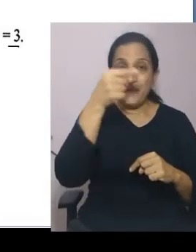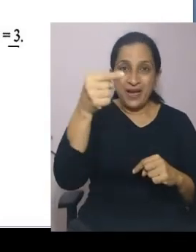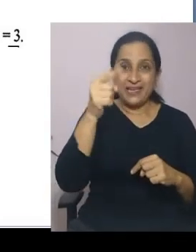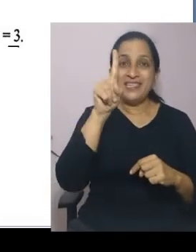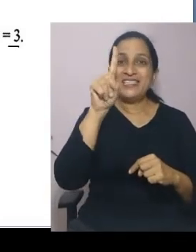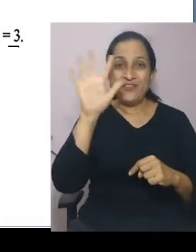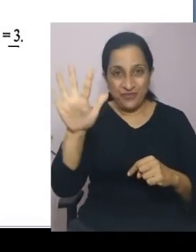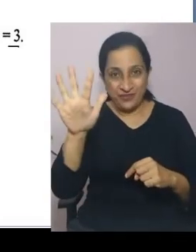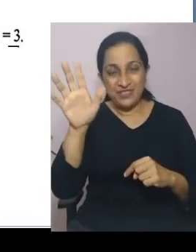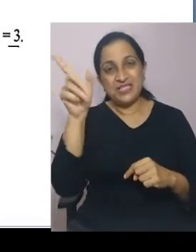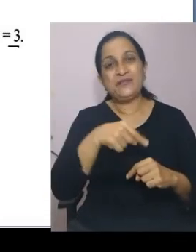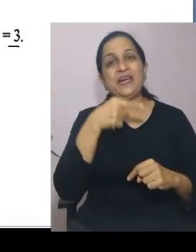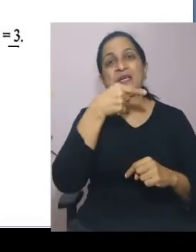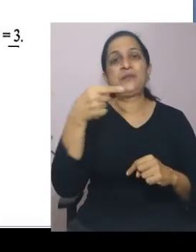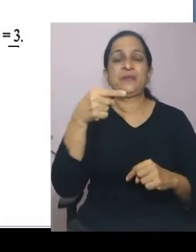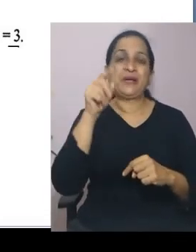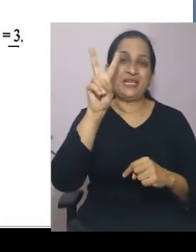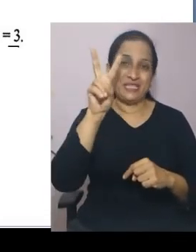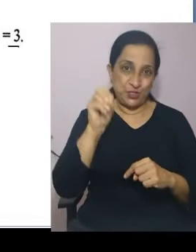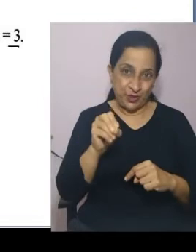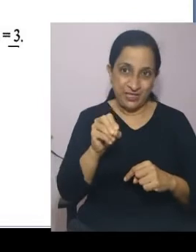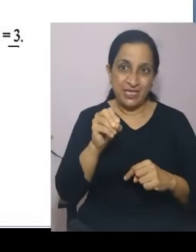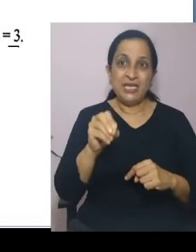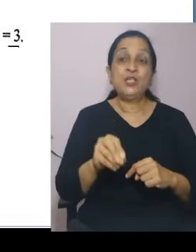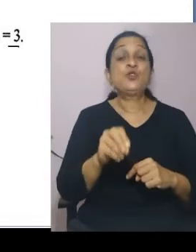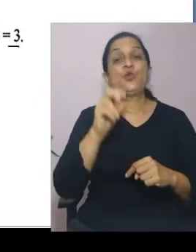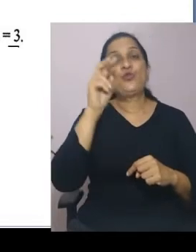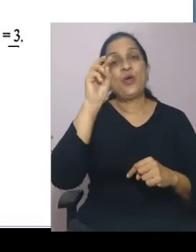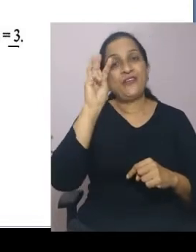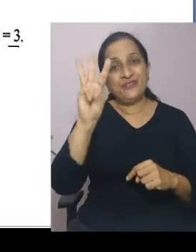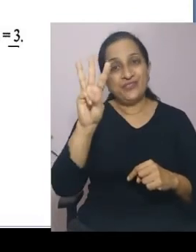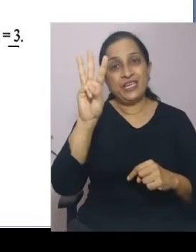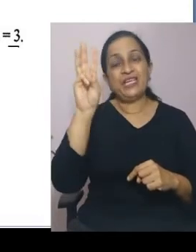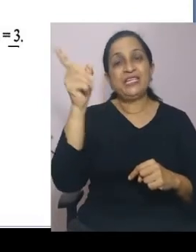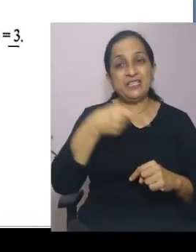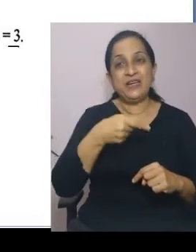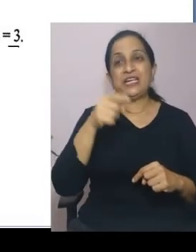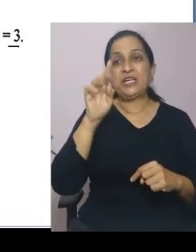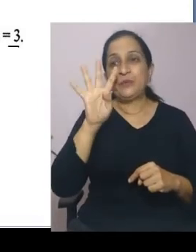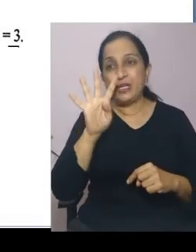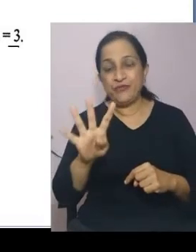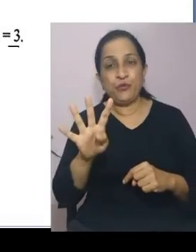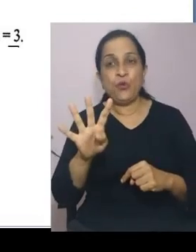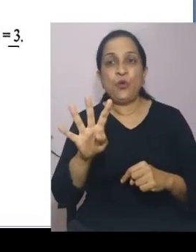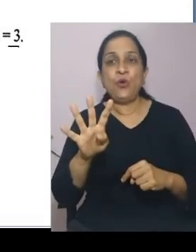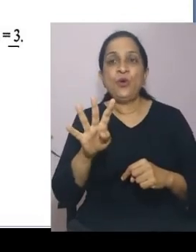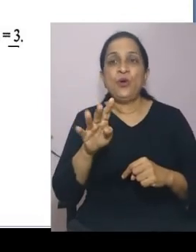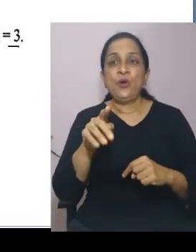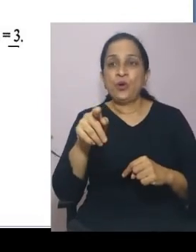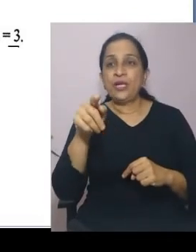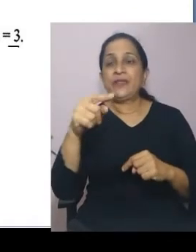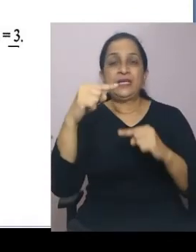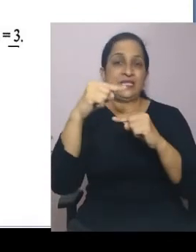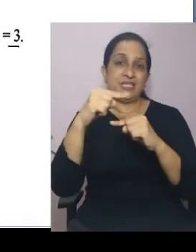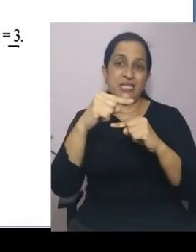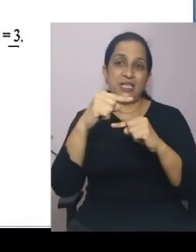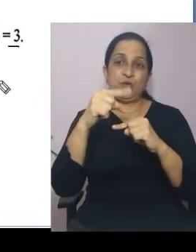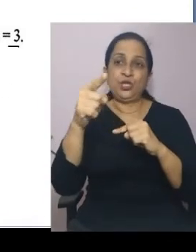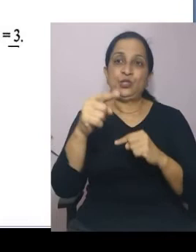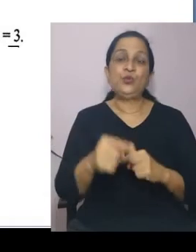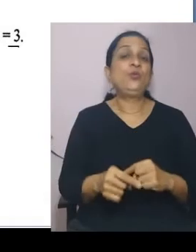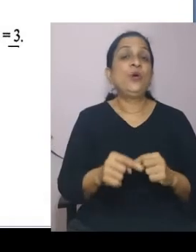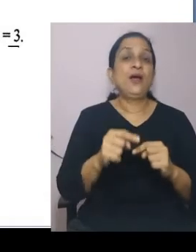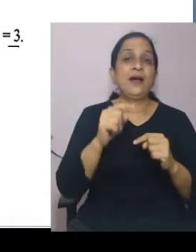minus 15 upon minus 20, so it becomes 5 3s are 5 4s are. Next we go